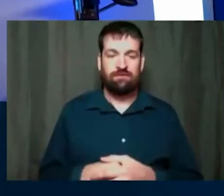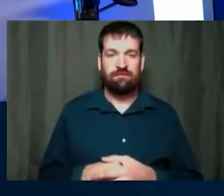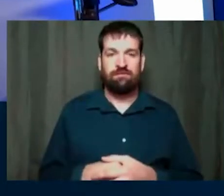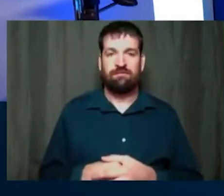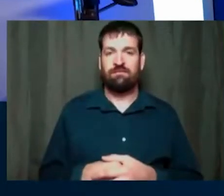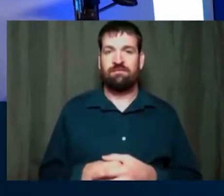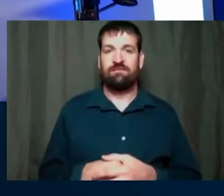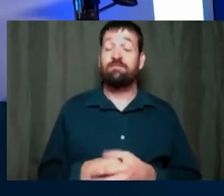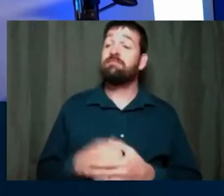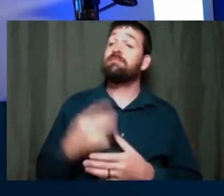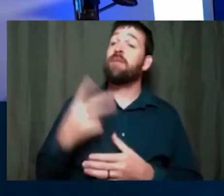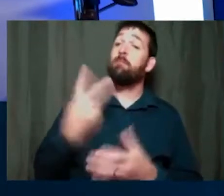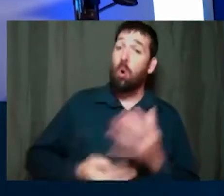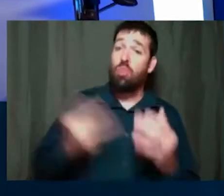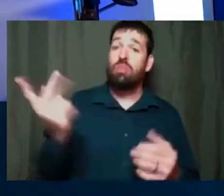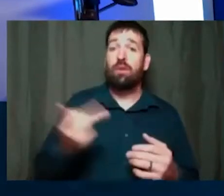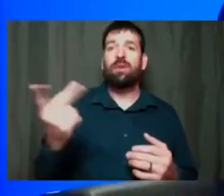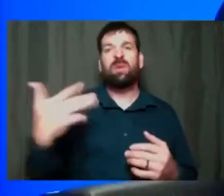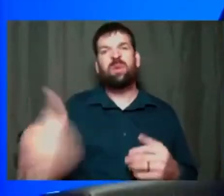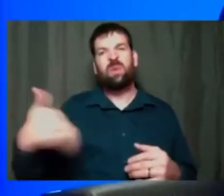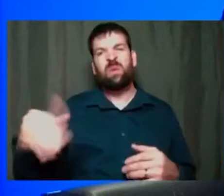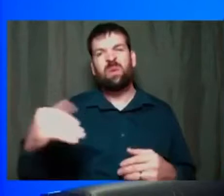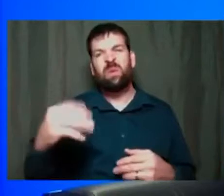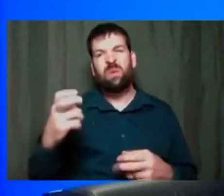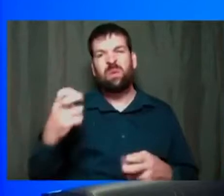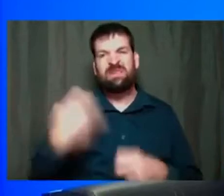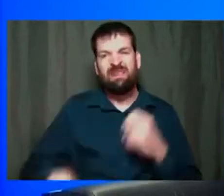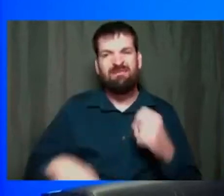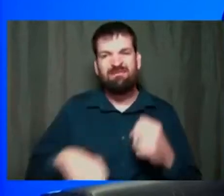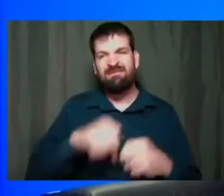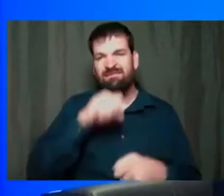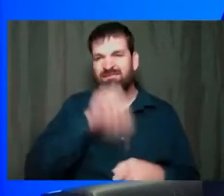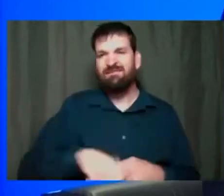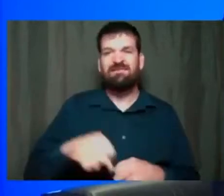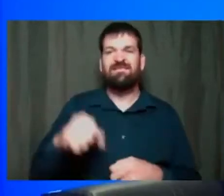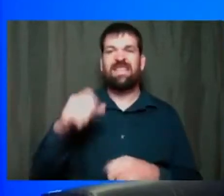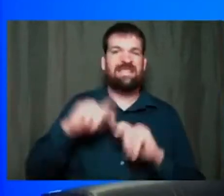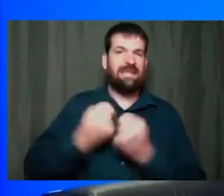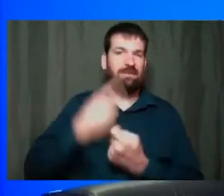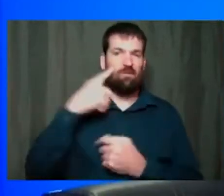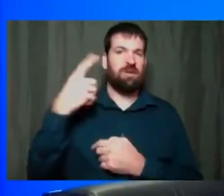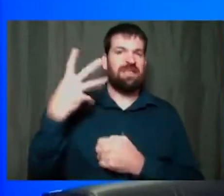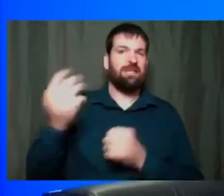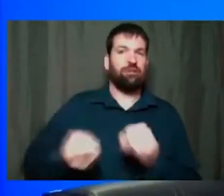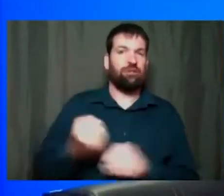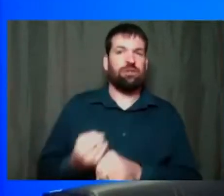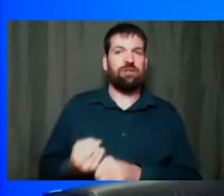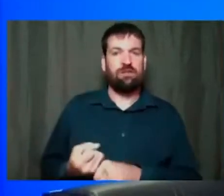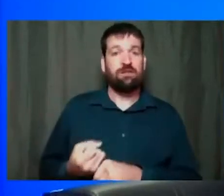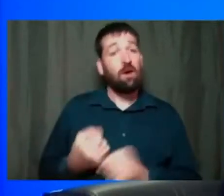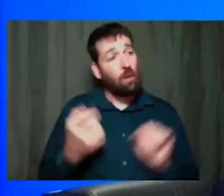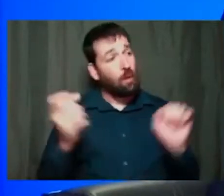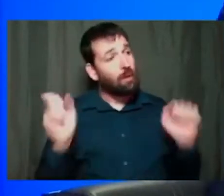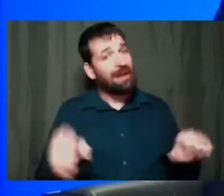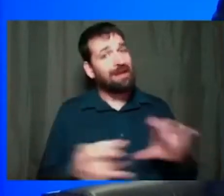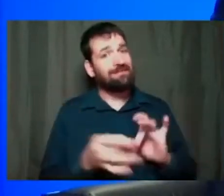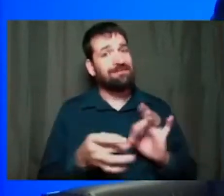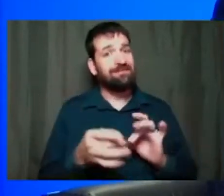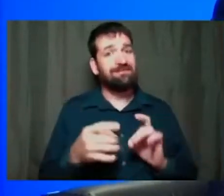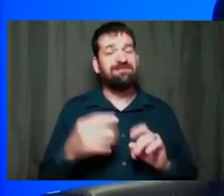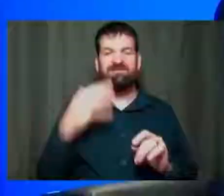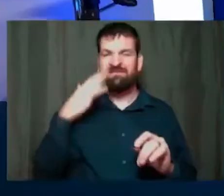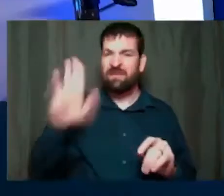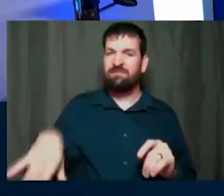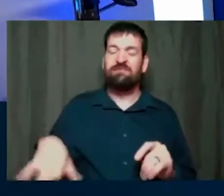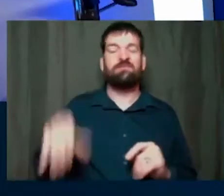have been afflicted franchises for years. So when the Chiefs started Yeah, to but make we're right, doing it was like, good, so okay, we get to say that. That's how we roll. That's- You know it. all for